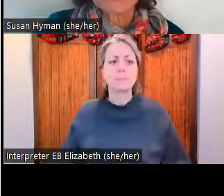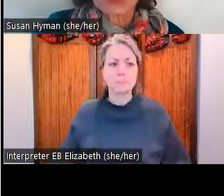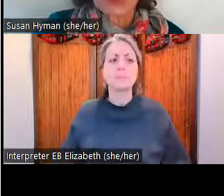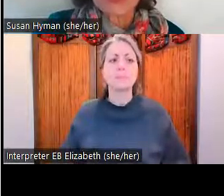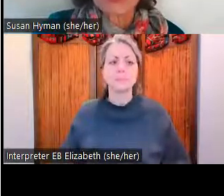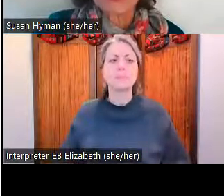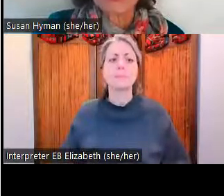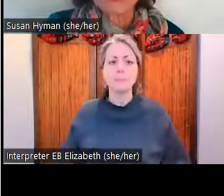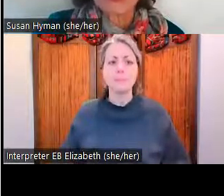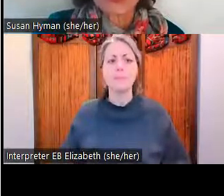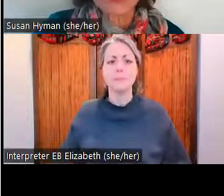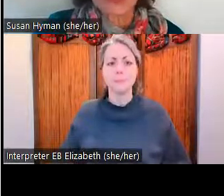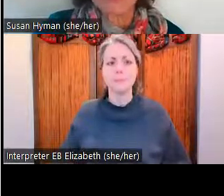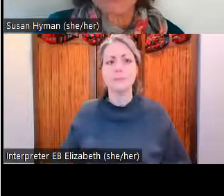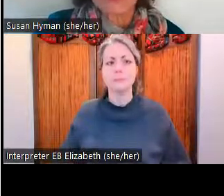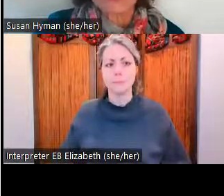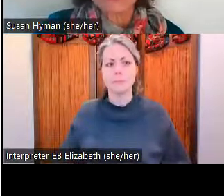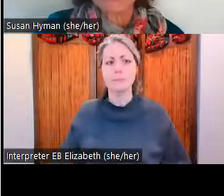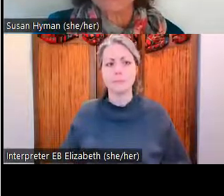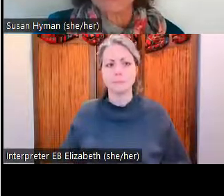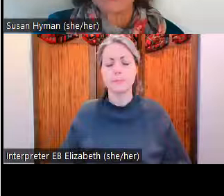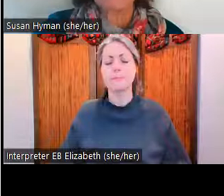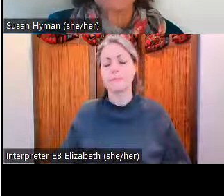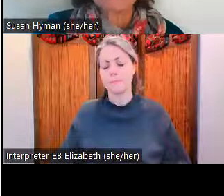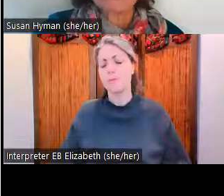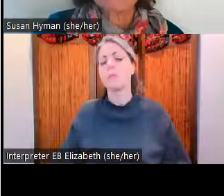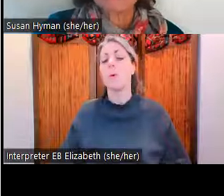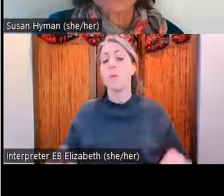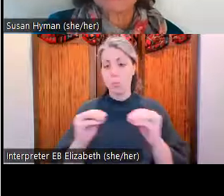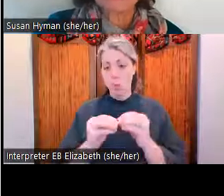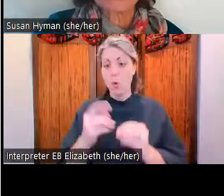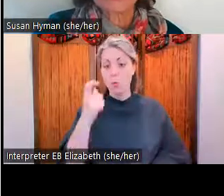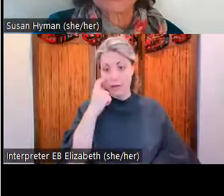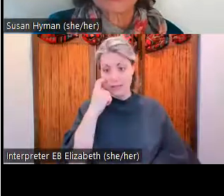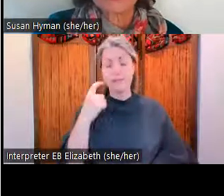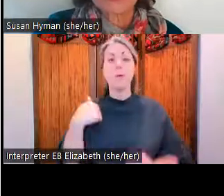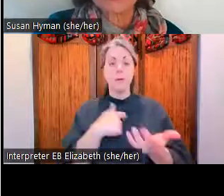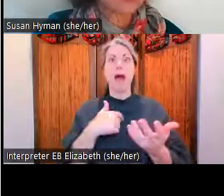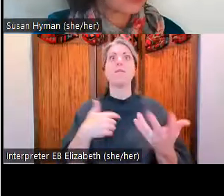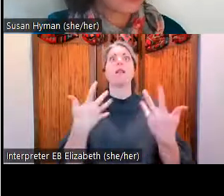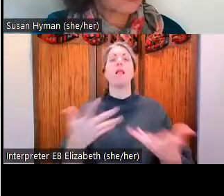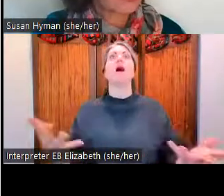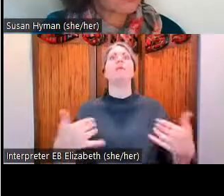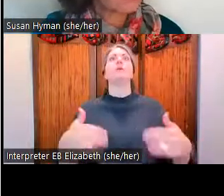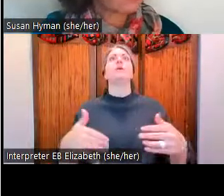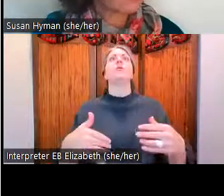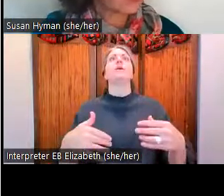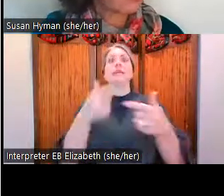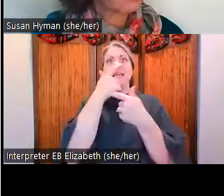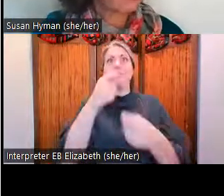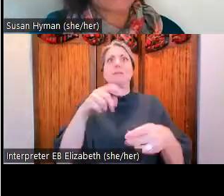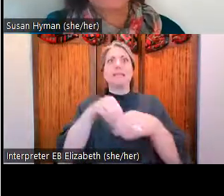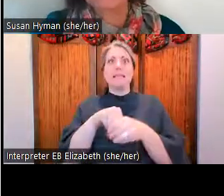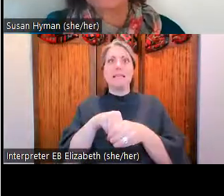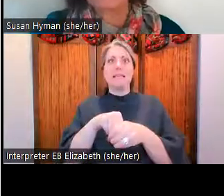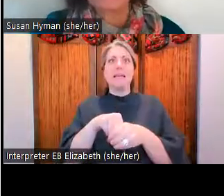There's a lot of interest right now in saying, okay, we have all this information in the electronic record. We're collecting all this information